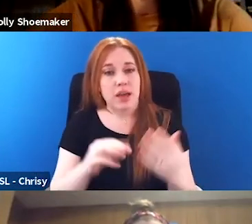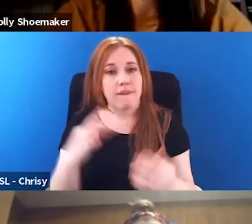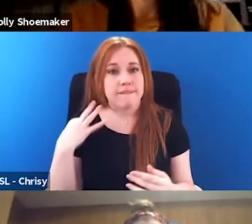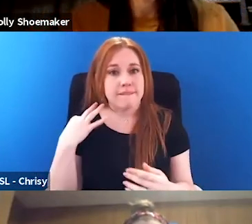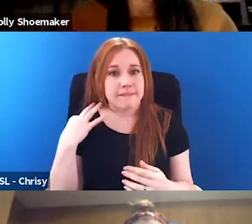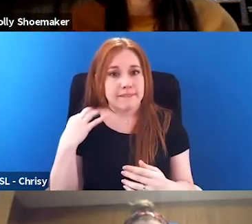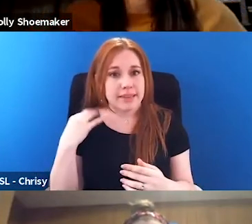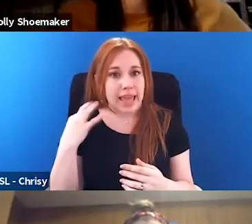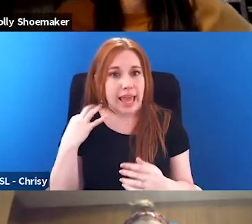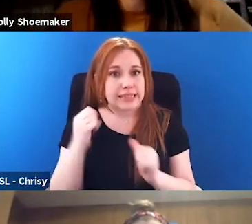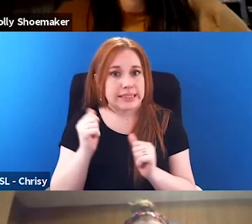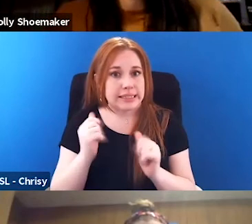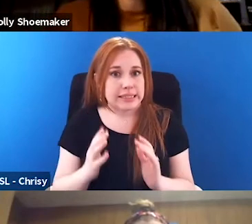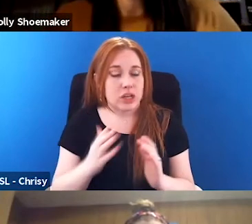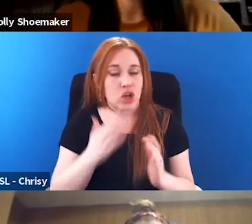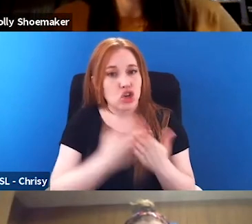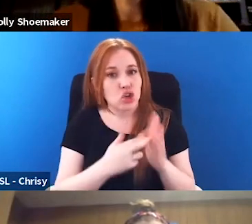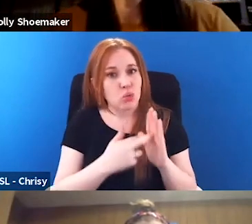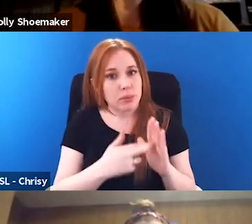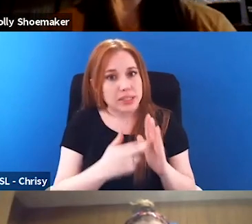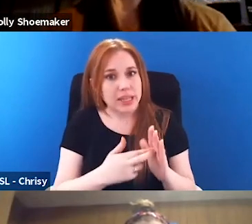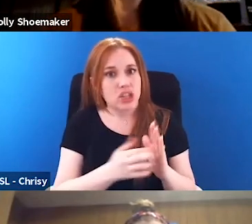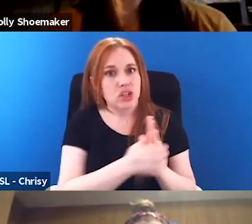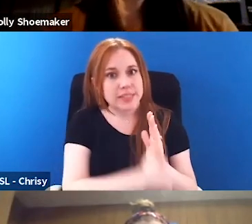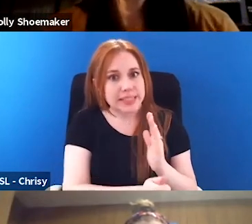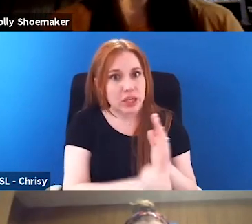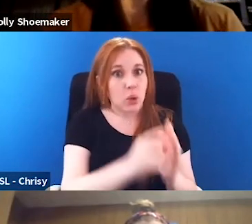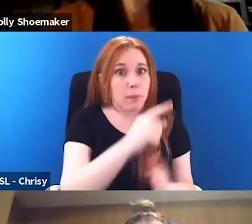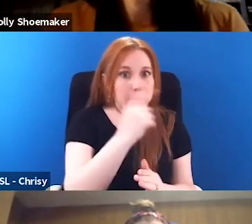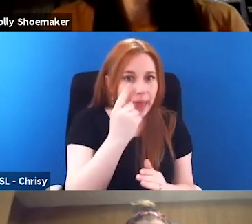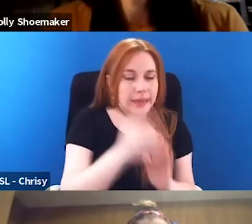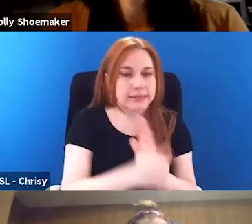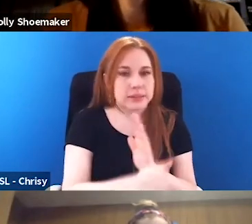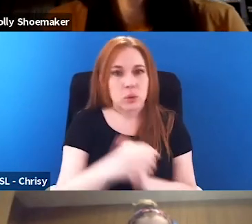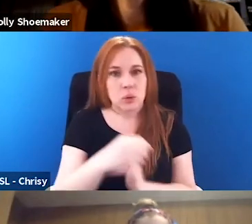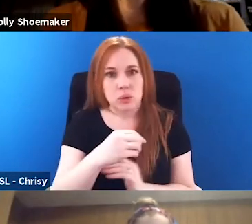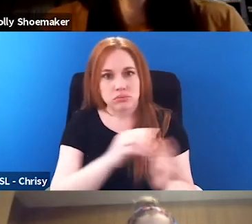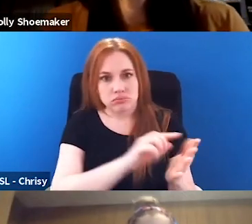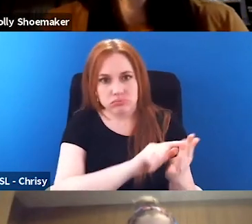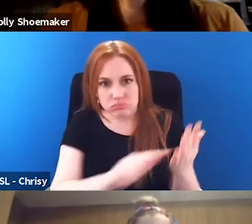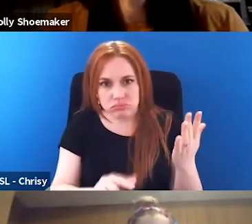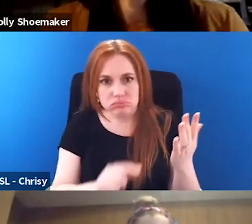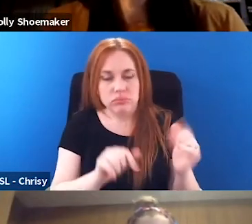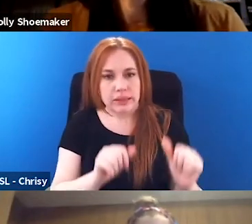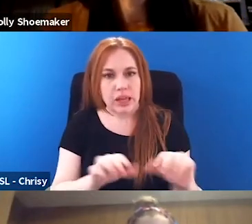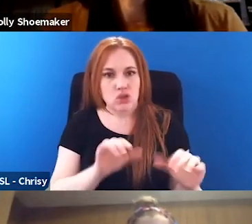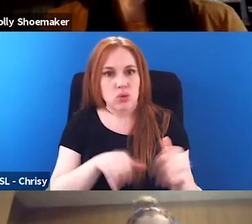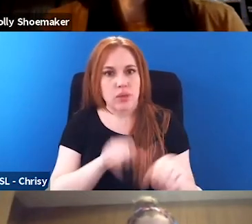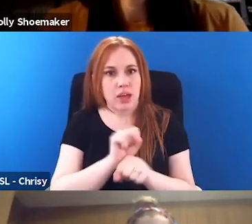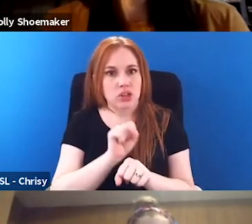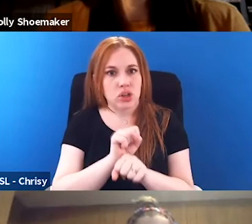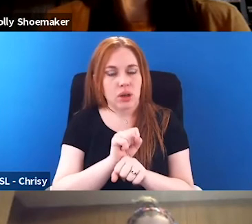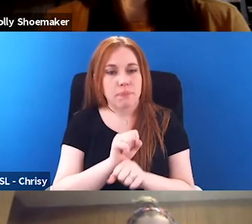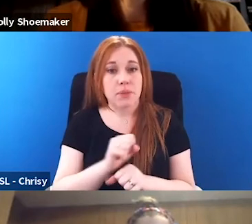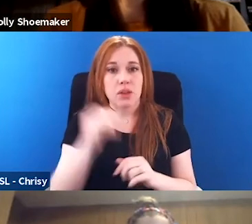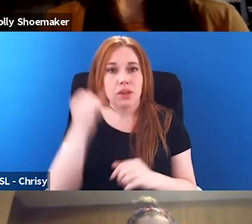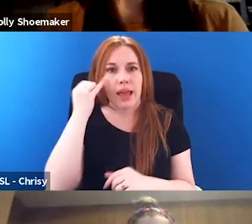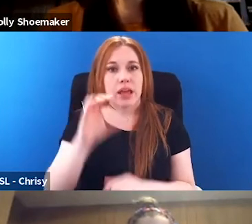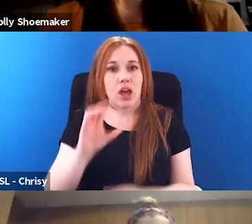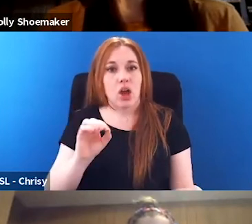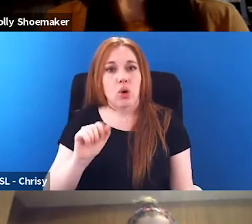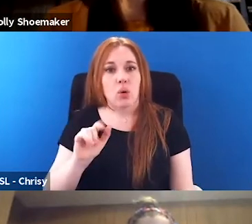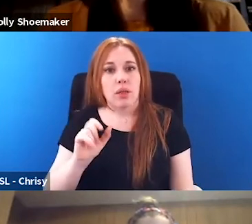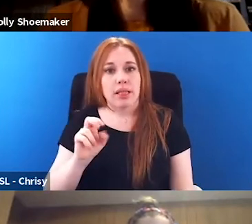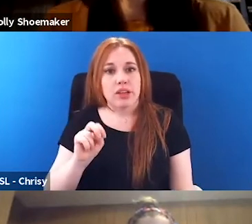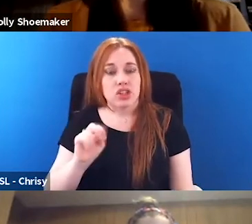a good representation of skilled black talent that can do this job. So it's not the idea of the coalition and the change